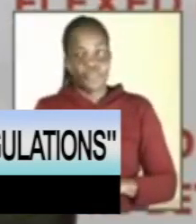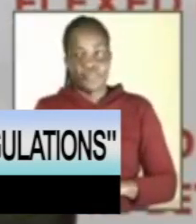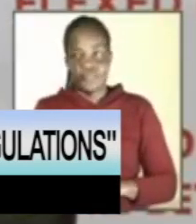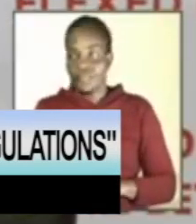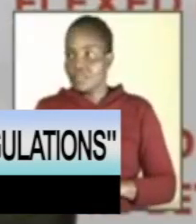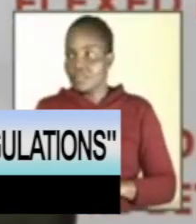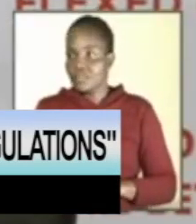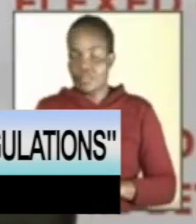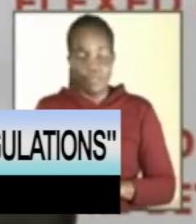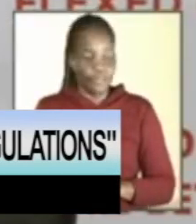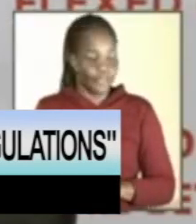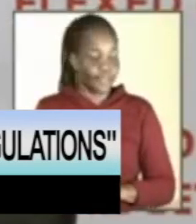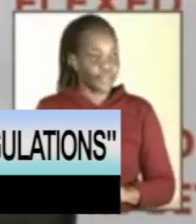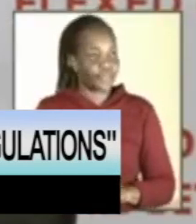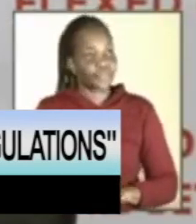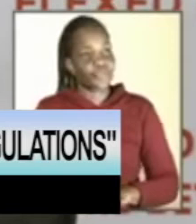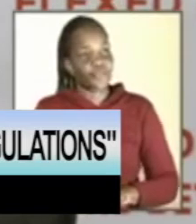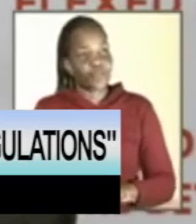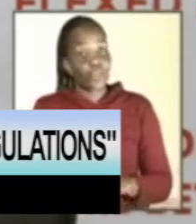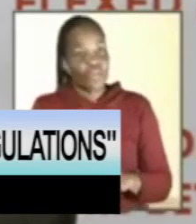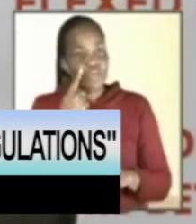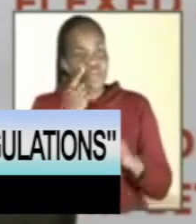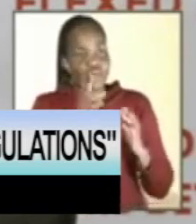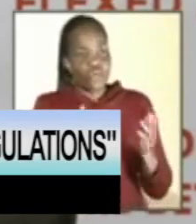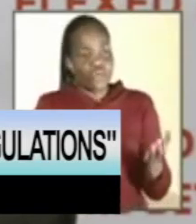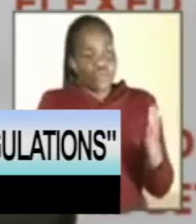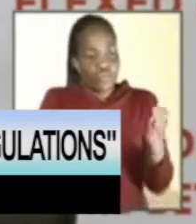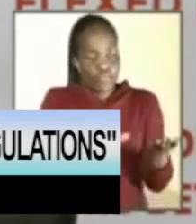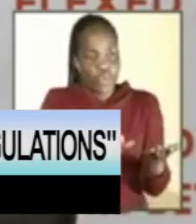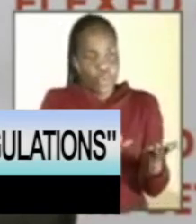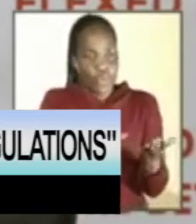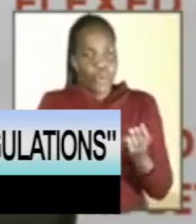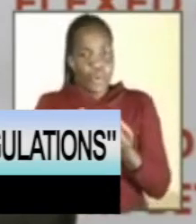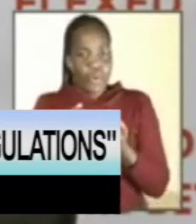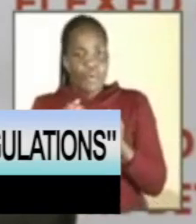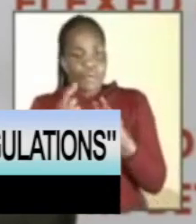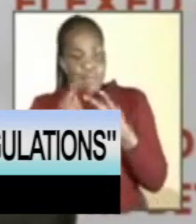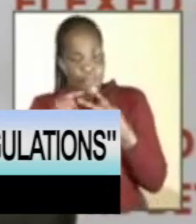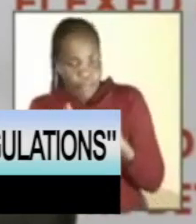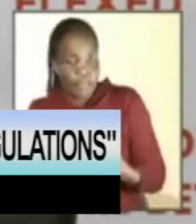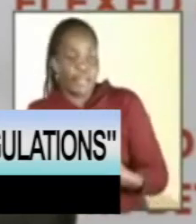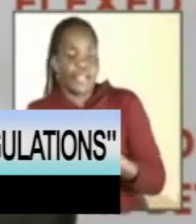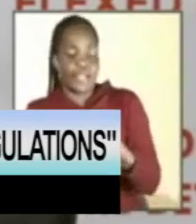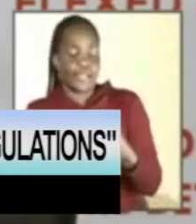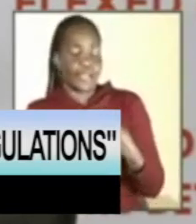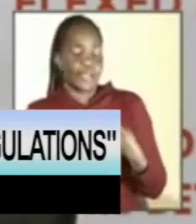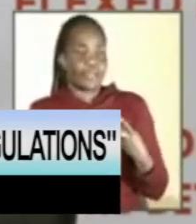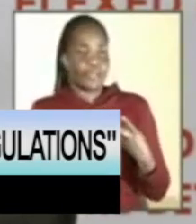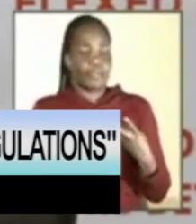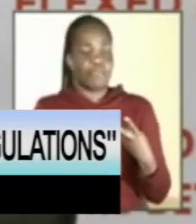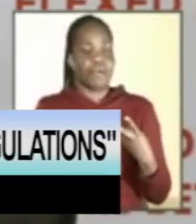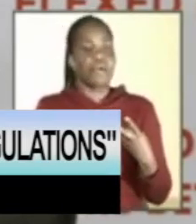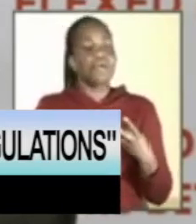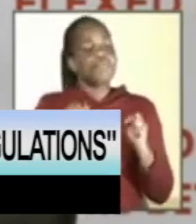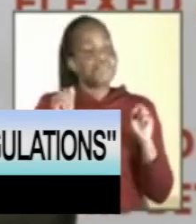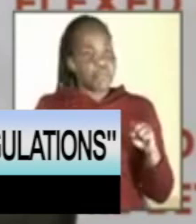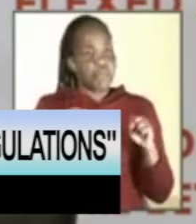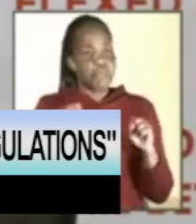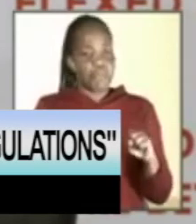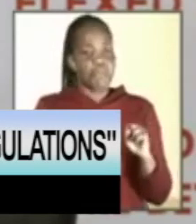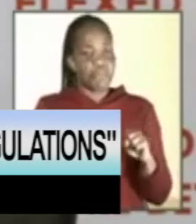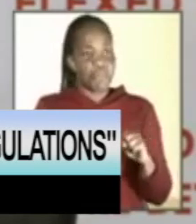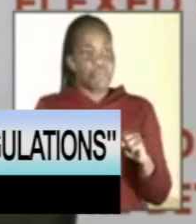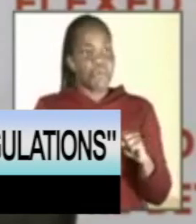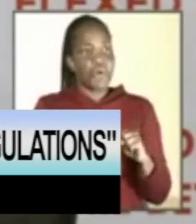when you observe funerals, you observe meetings, definitely the number at this time,